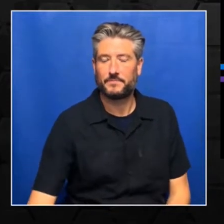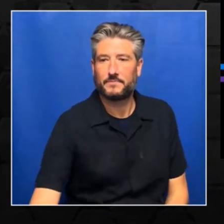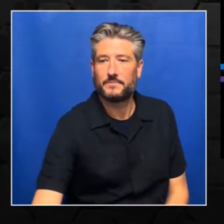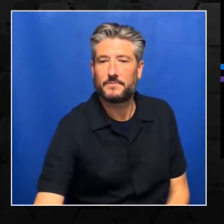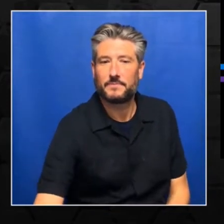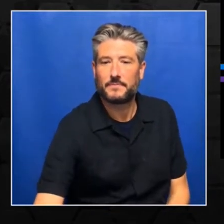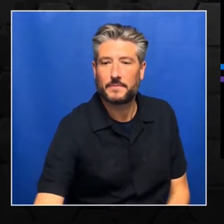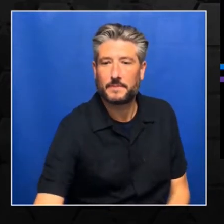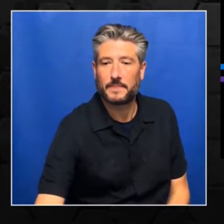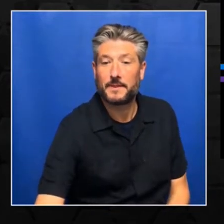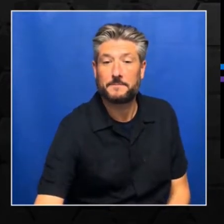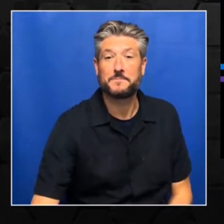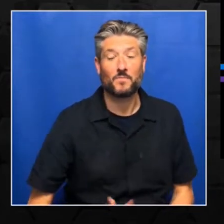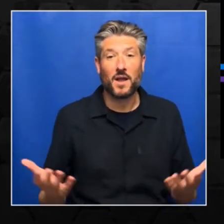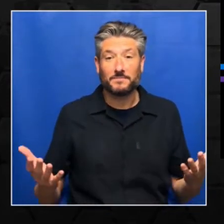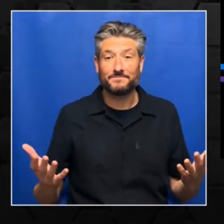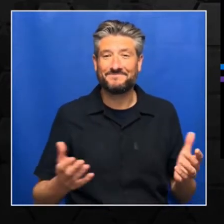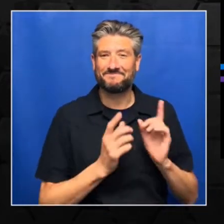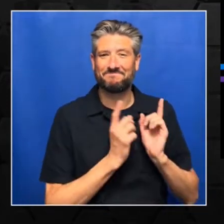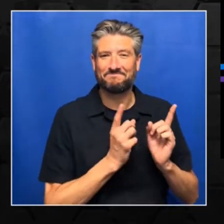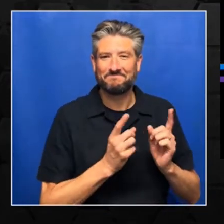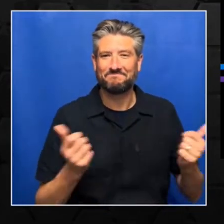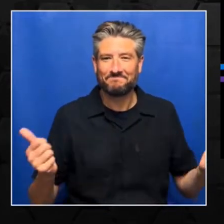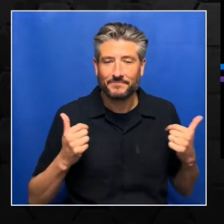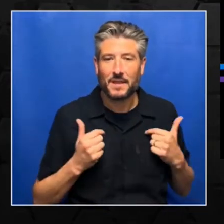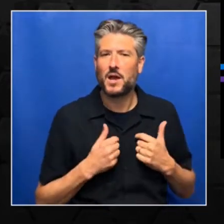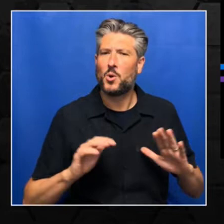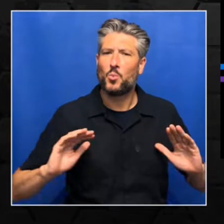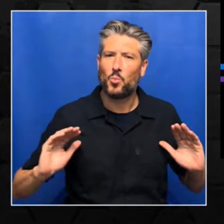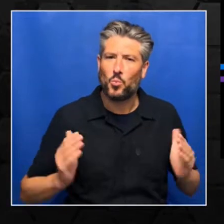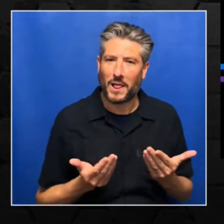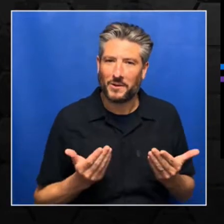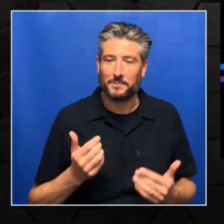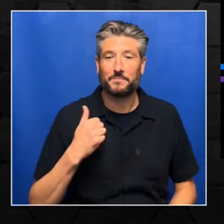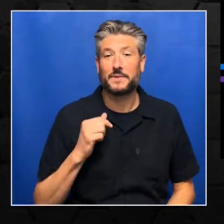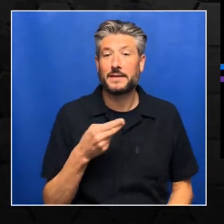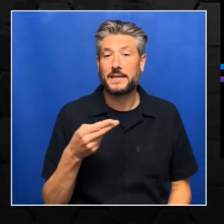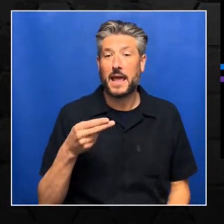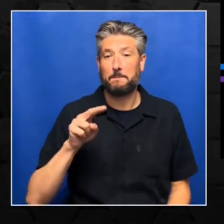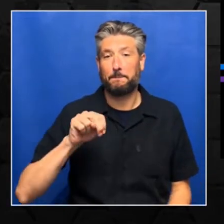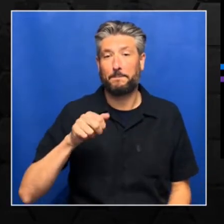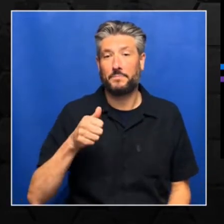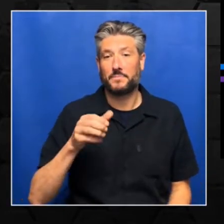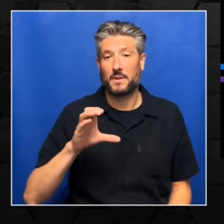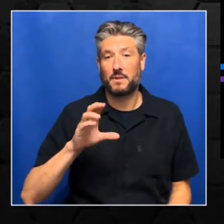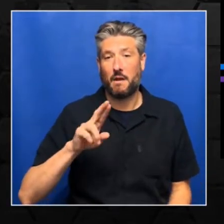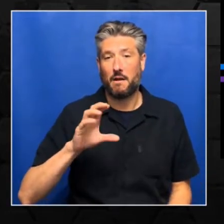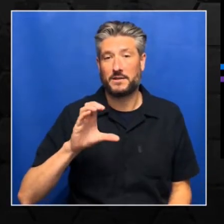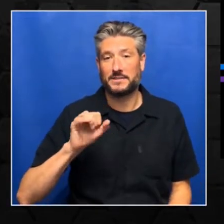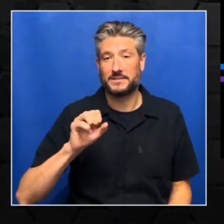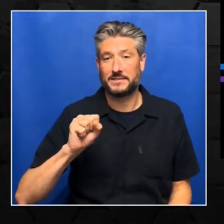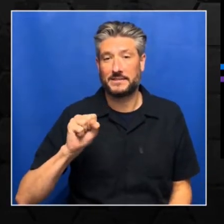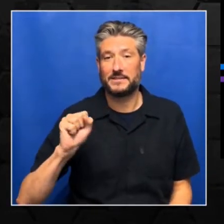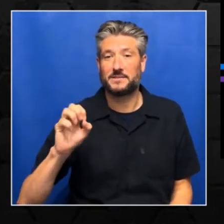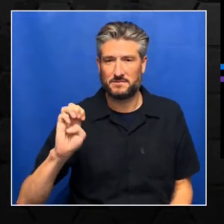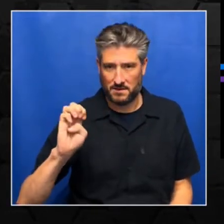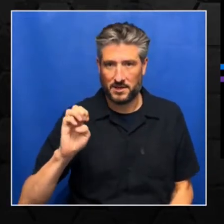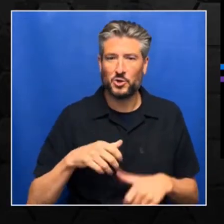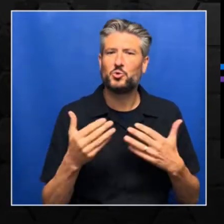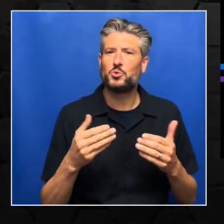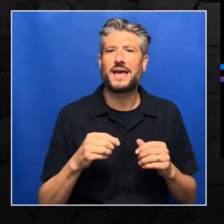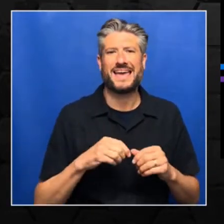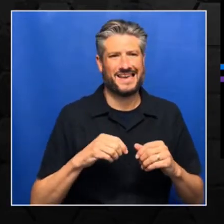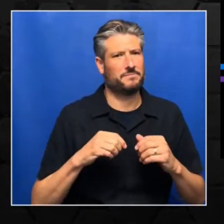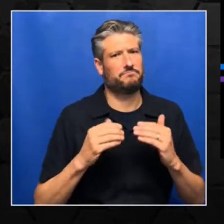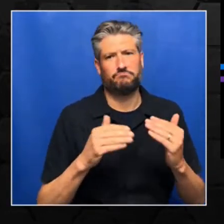And there you go. Welcome. My name is Narcisse Mbuyu, and I'll be taking you through a deep dive into machine learning. As